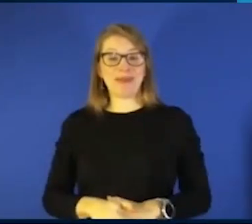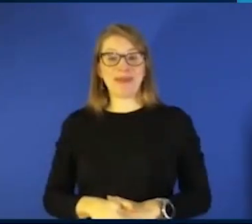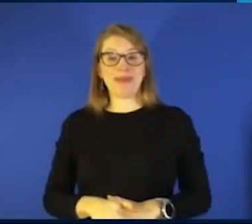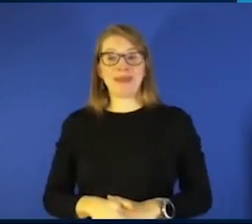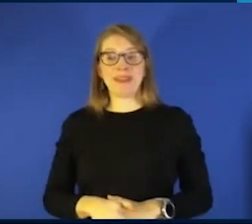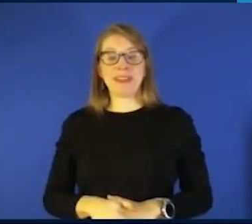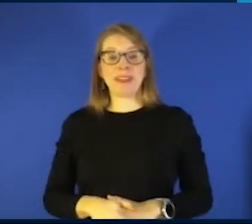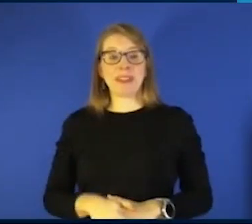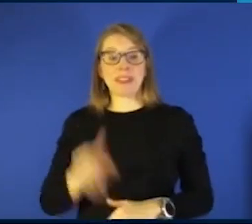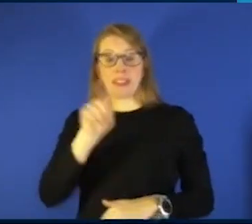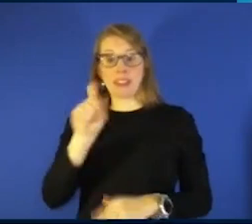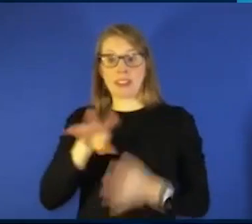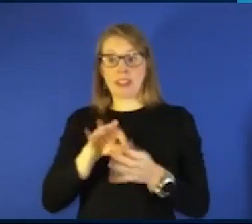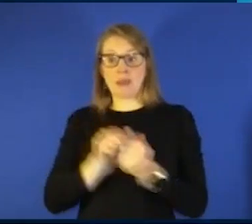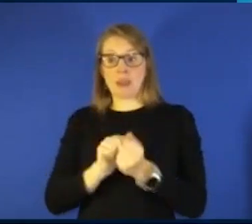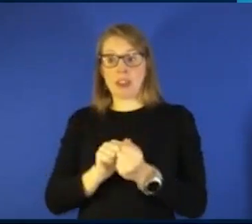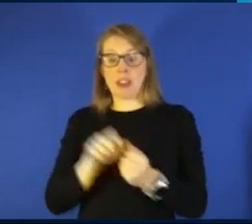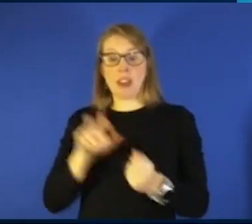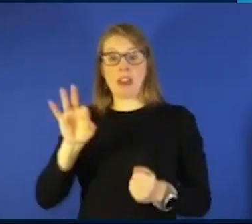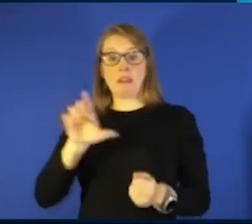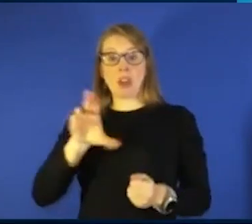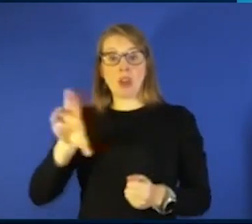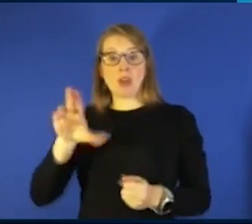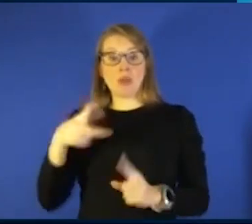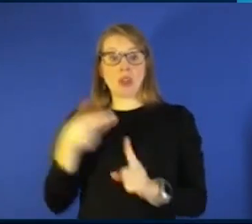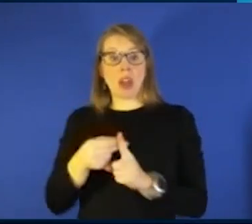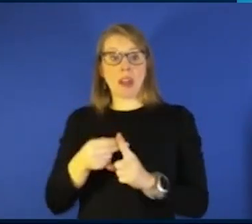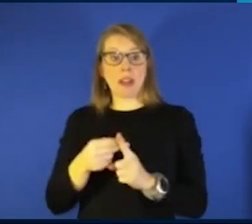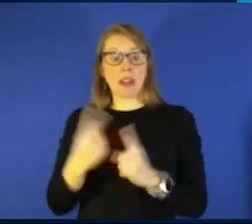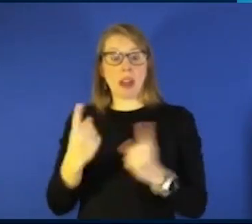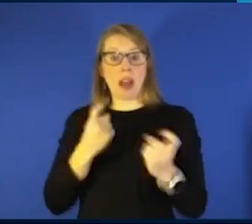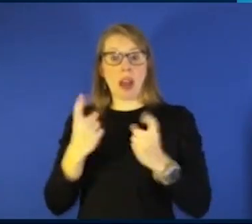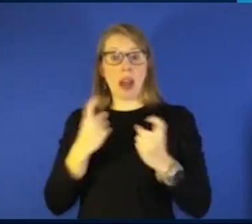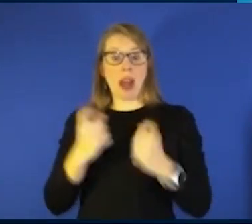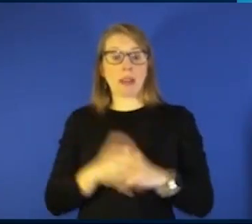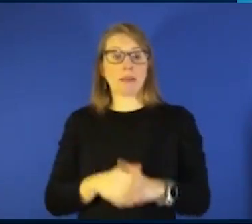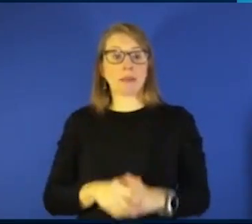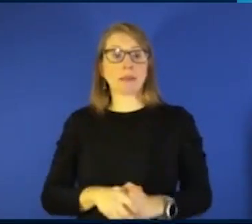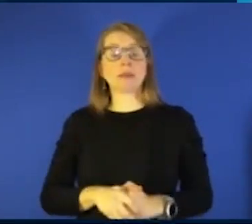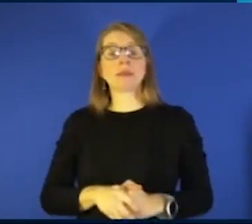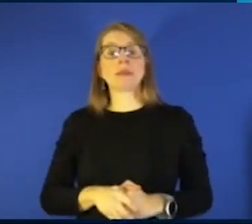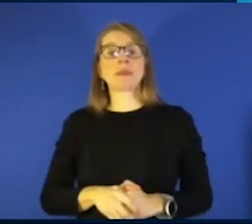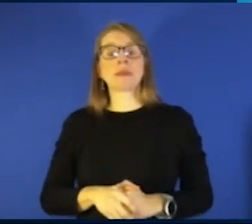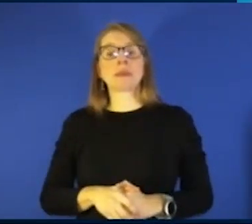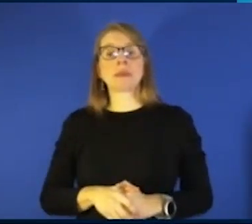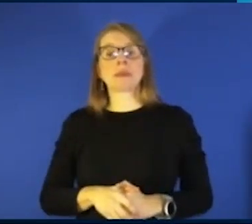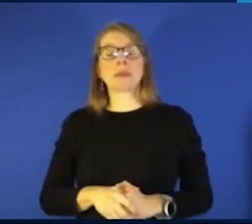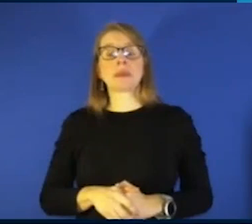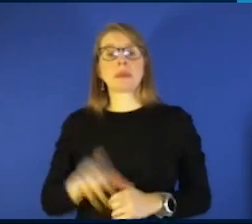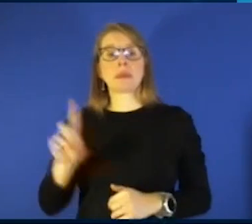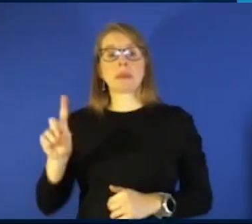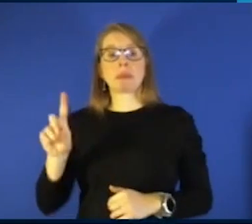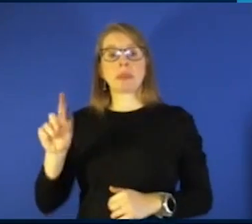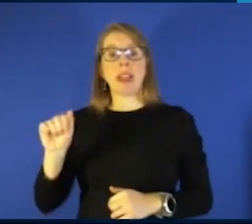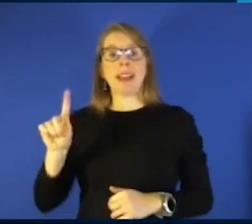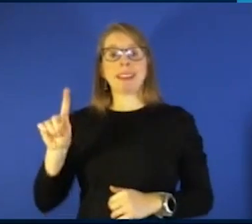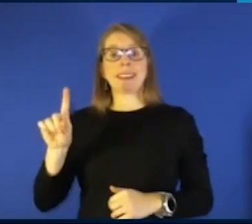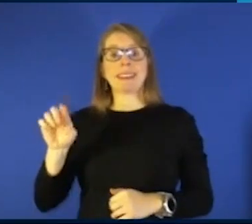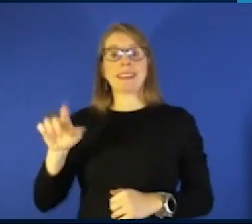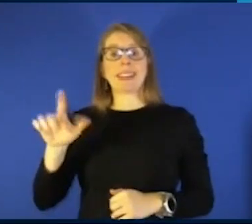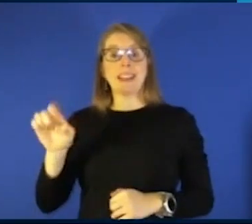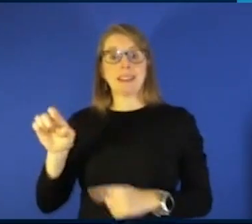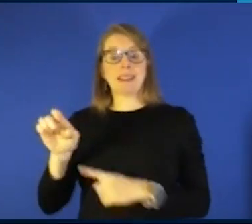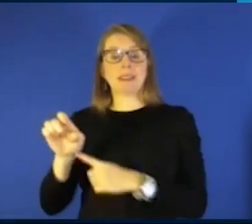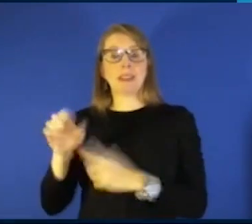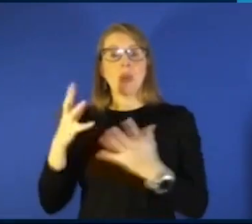Question about flu shots. Man, we're getting the questions fast and furious this morning. This one comes from Adele Nail. Adele would like